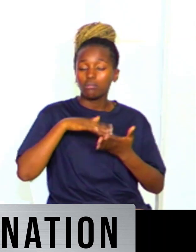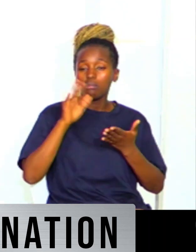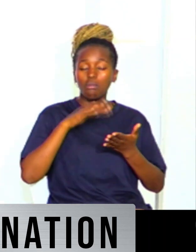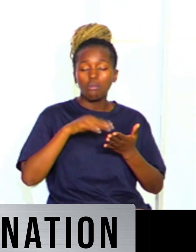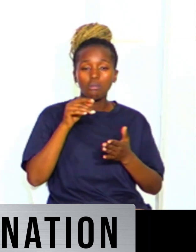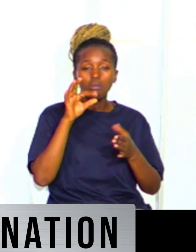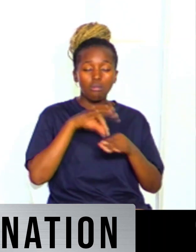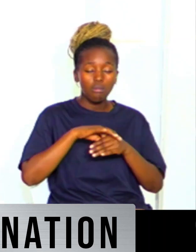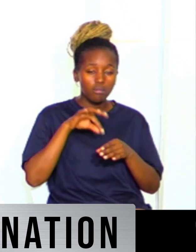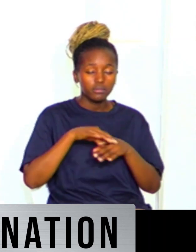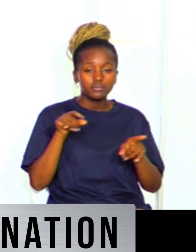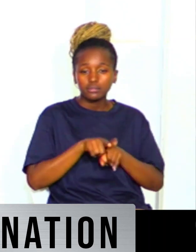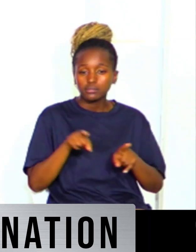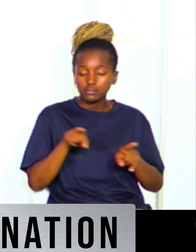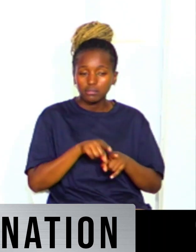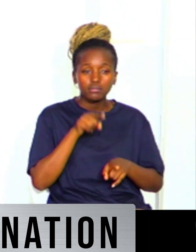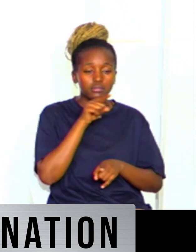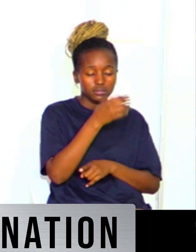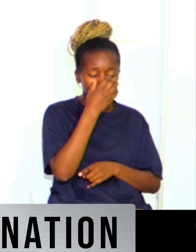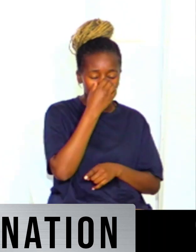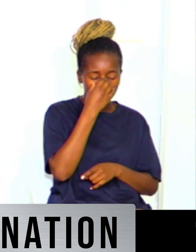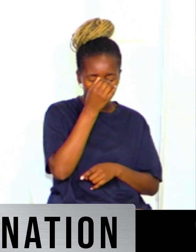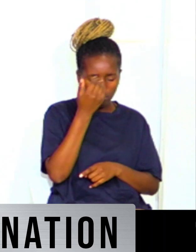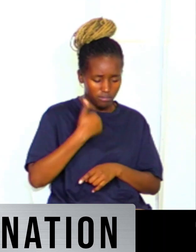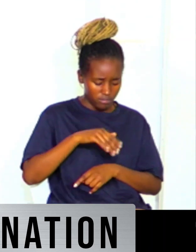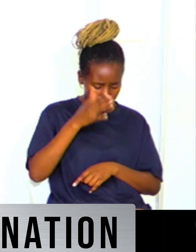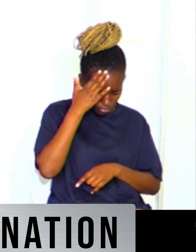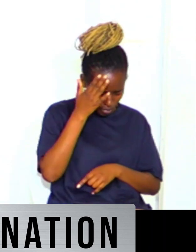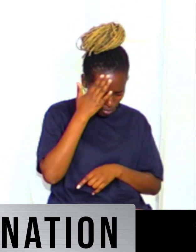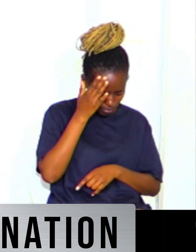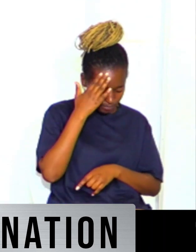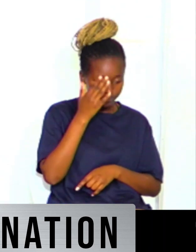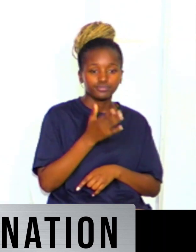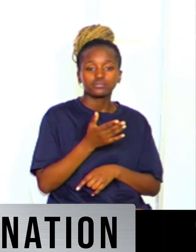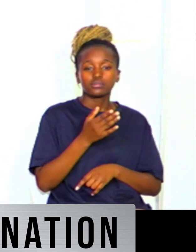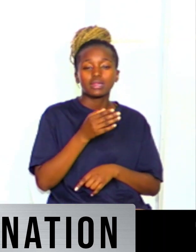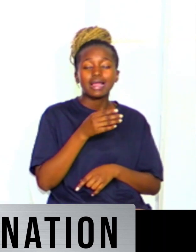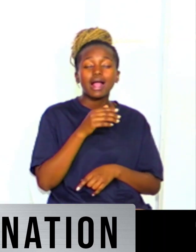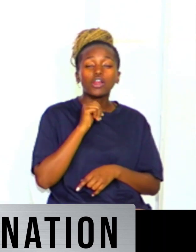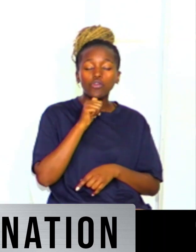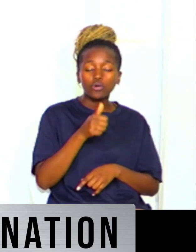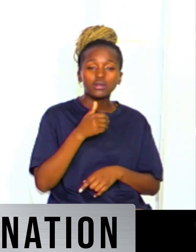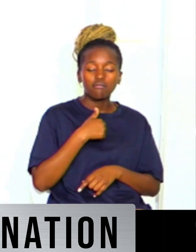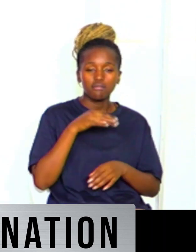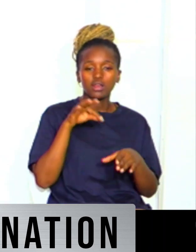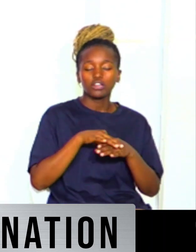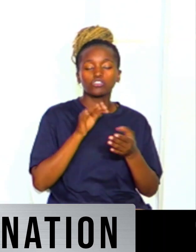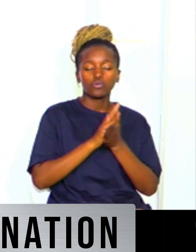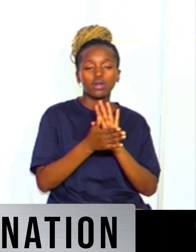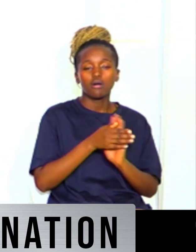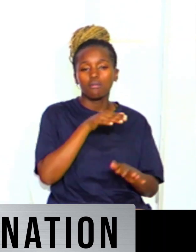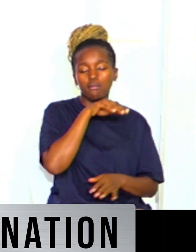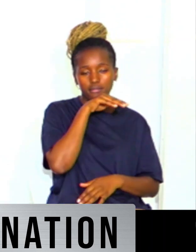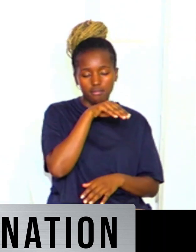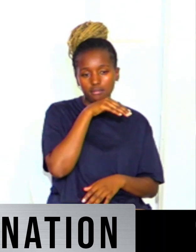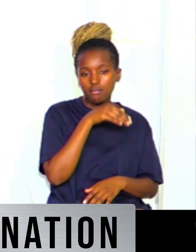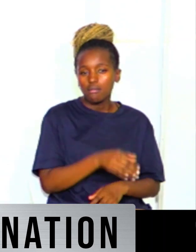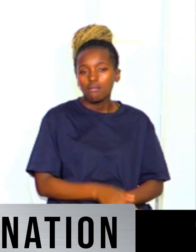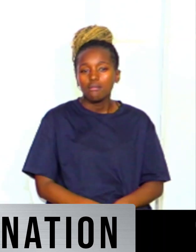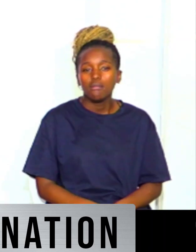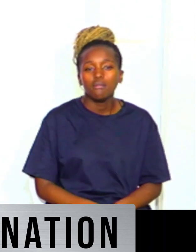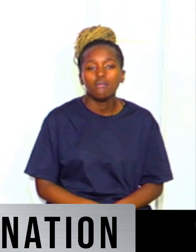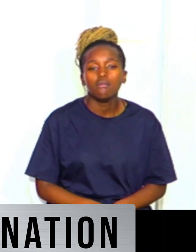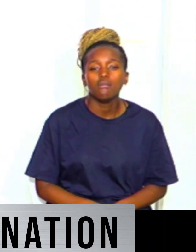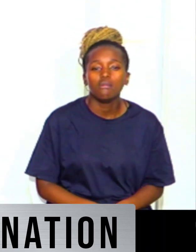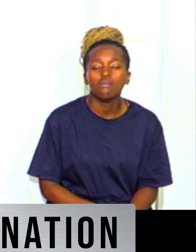Raila. Because Raila, there is no election that can be held akiwa na akose kuvai. Never ever, Jonah. It can never